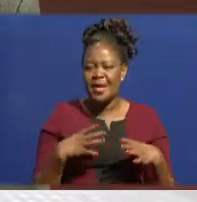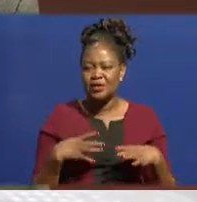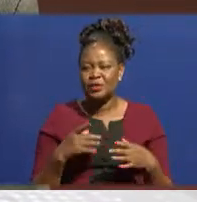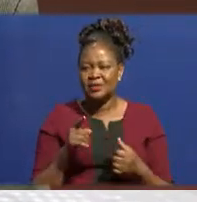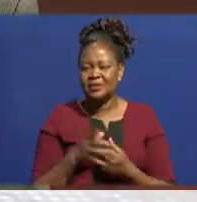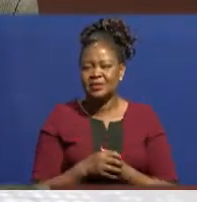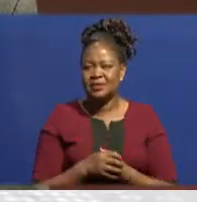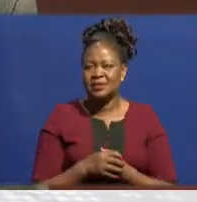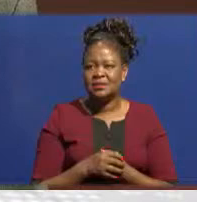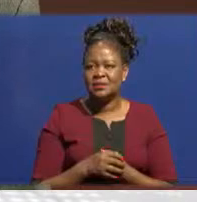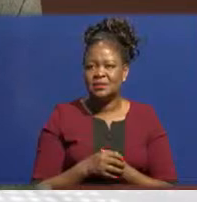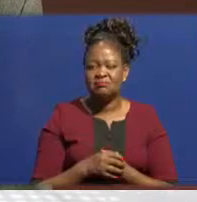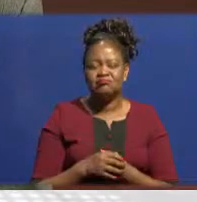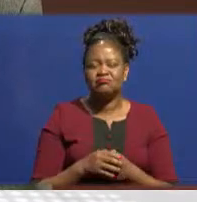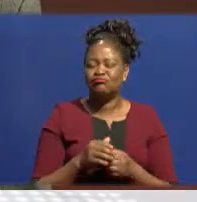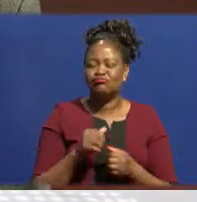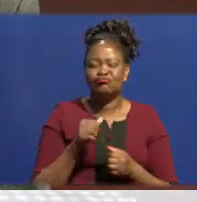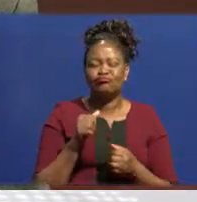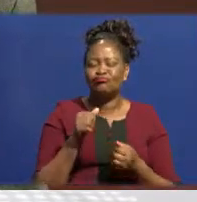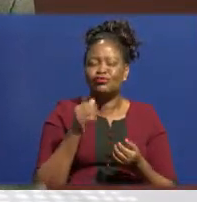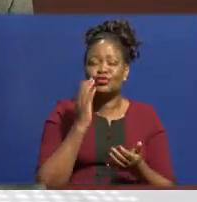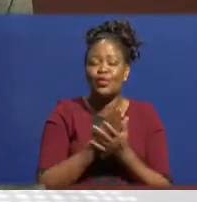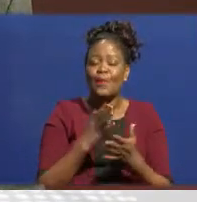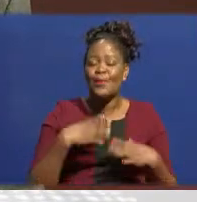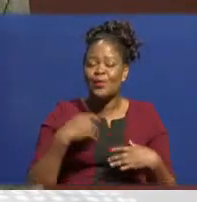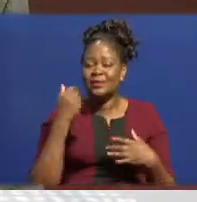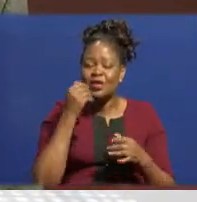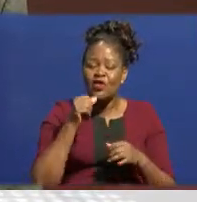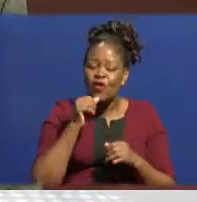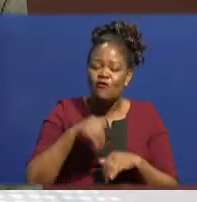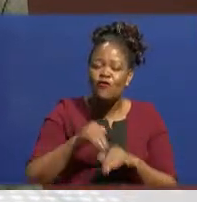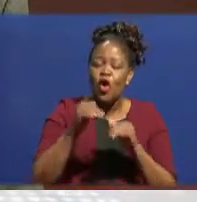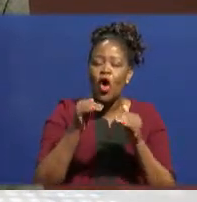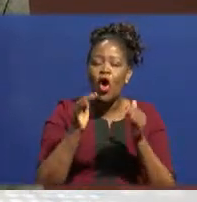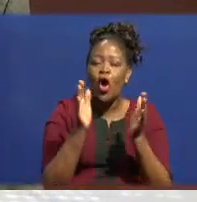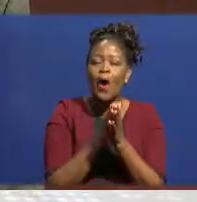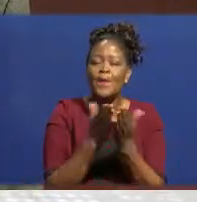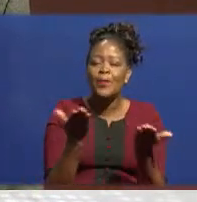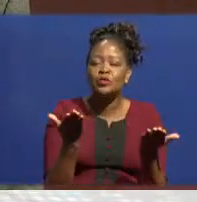as as per the books. Cases are as per the way you have seen